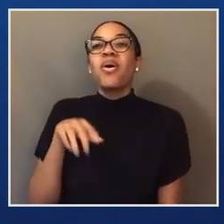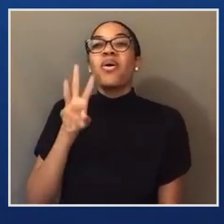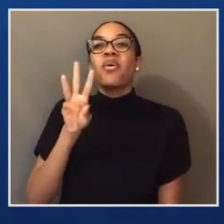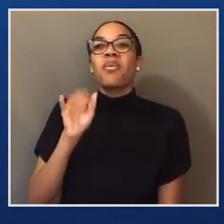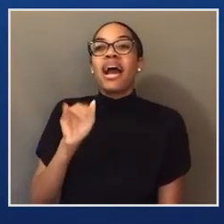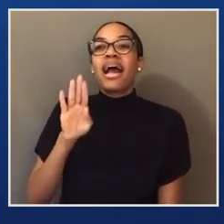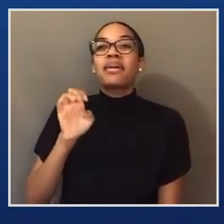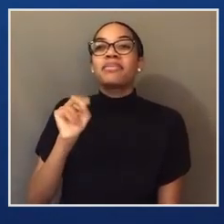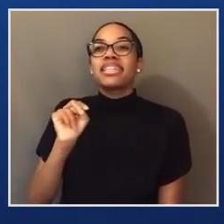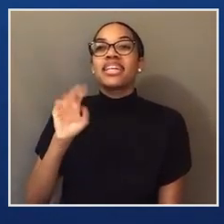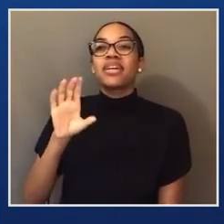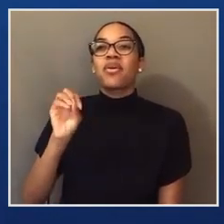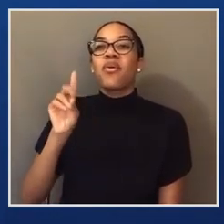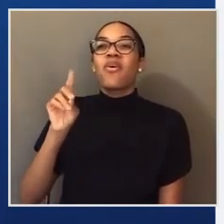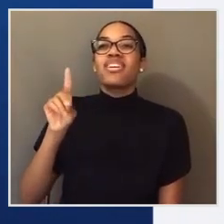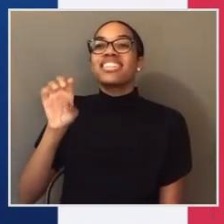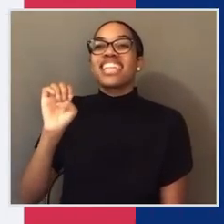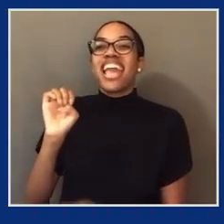for YBN